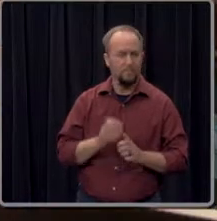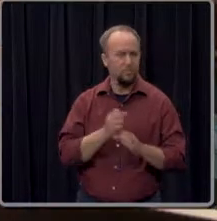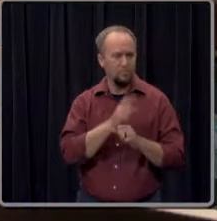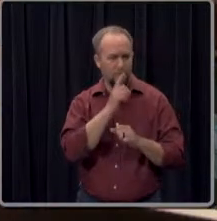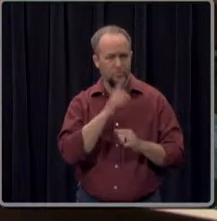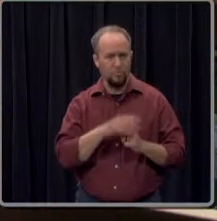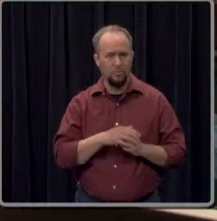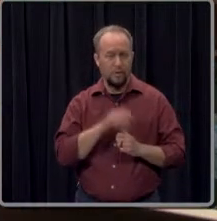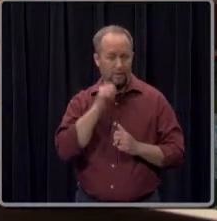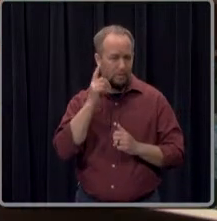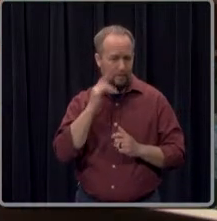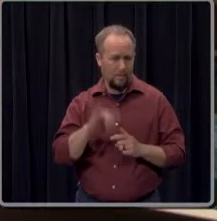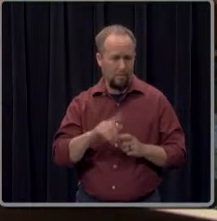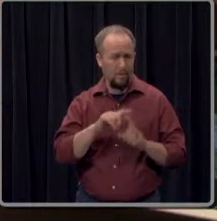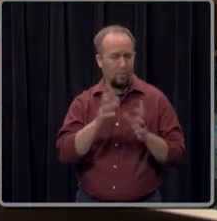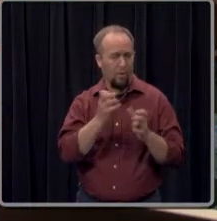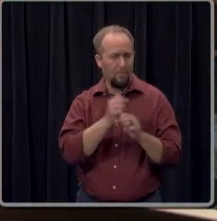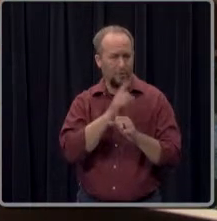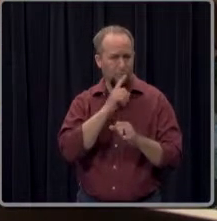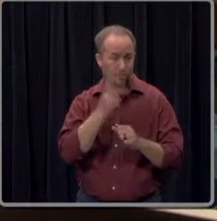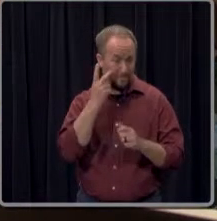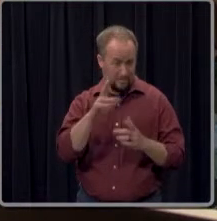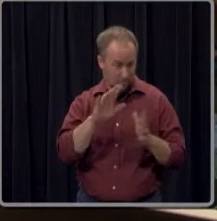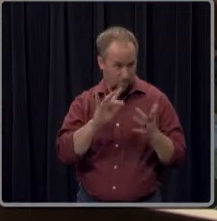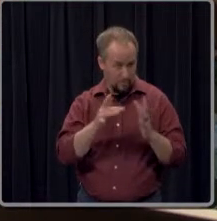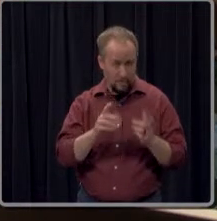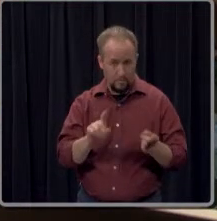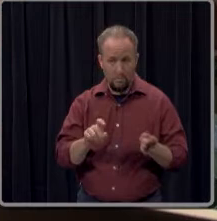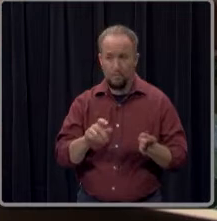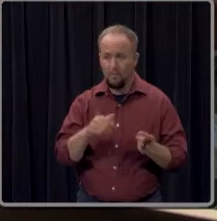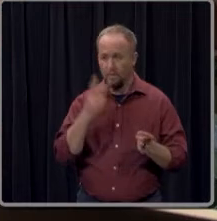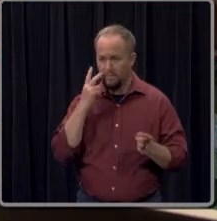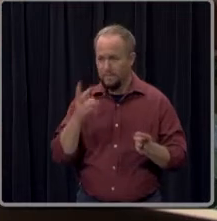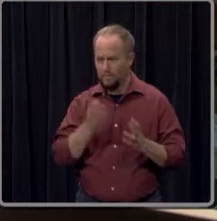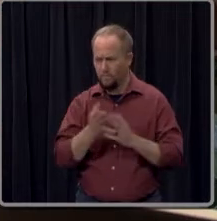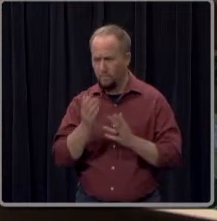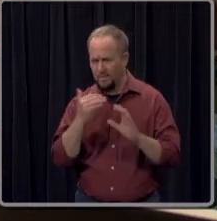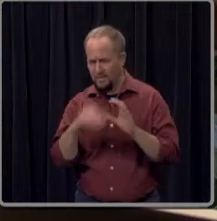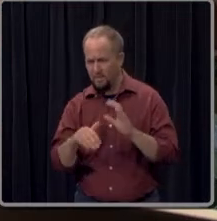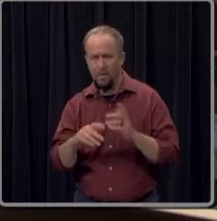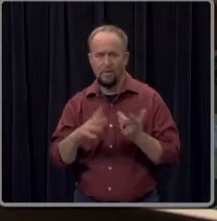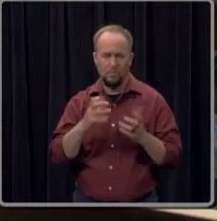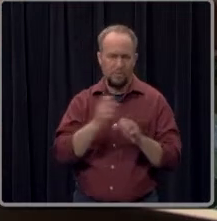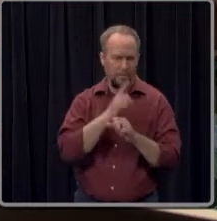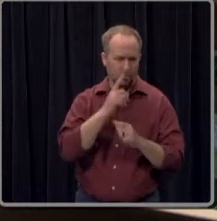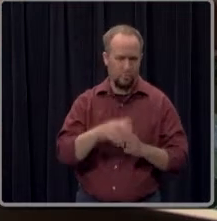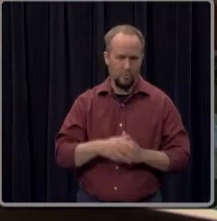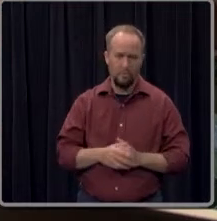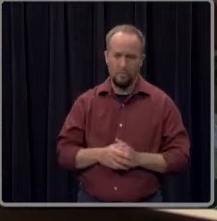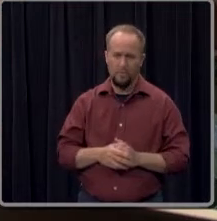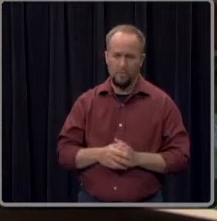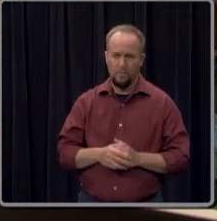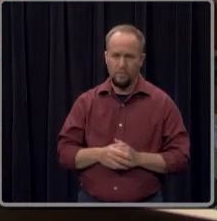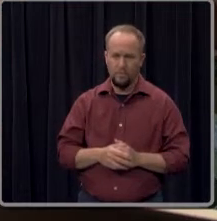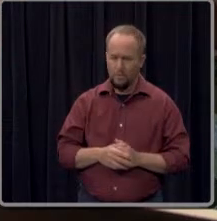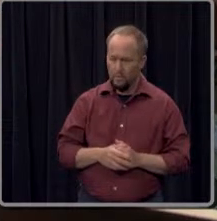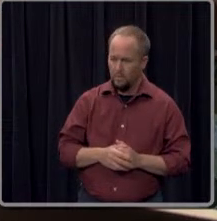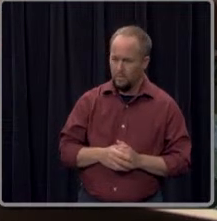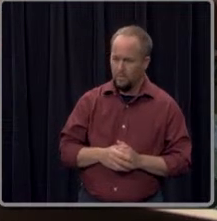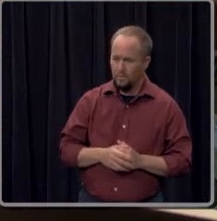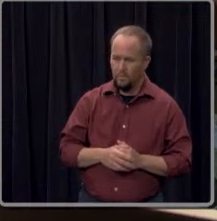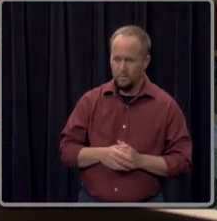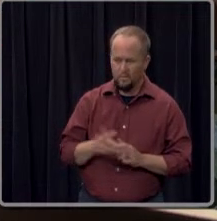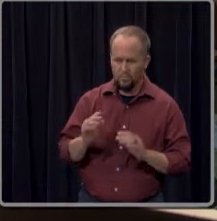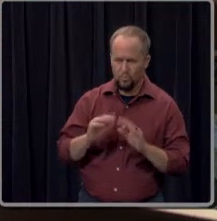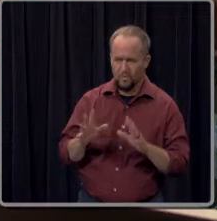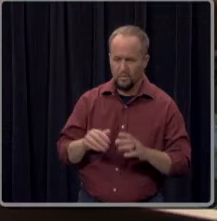I didn't hear that, but I want to make sure. We've seen it on the website, and I've seen it through the email from Dr. Yeager. I just want to make sure it was really, really clear. You were